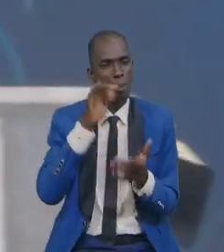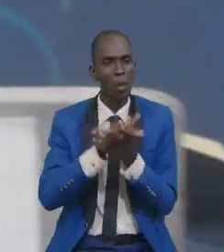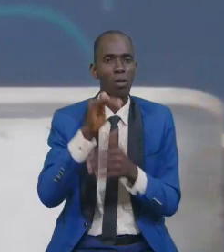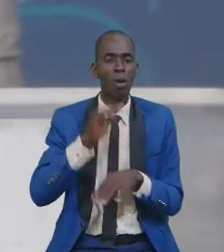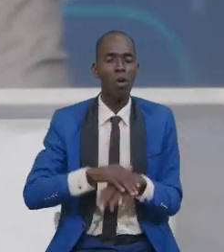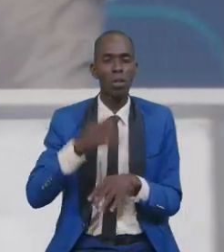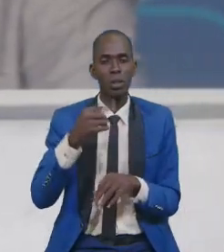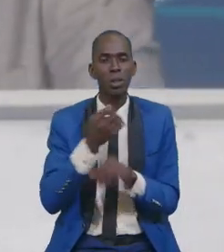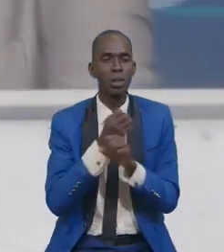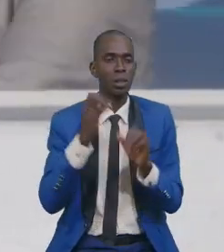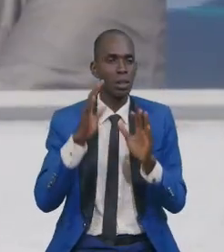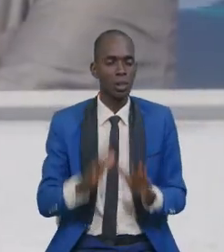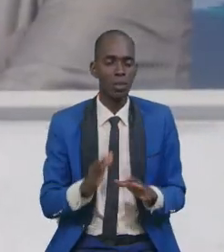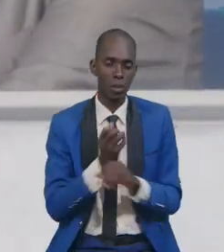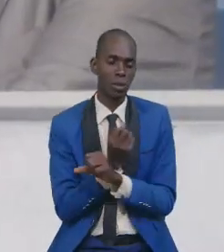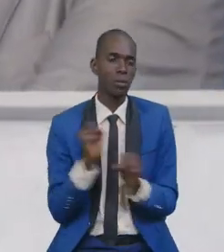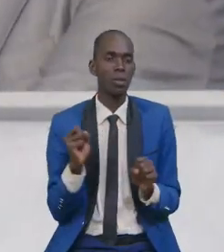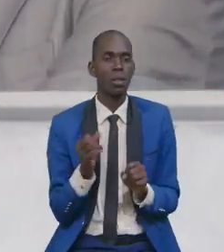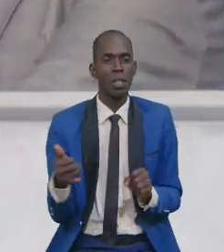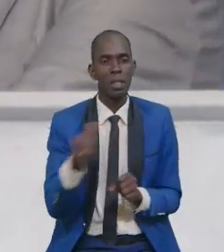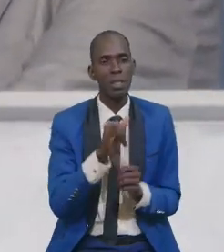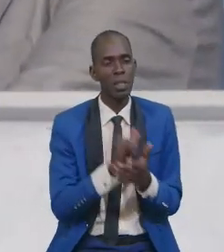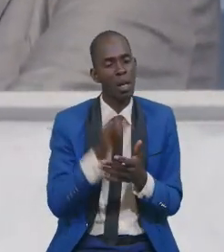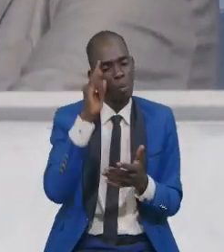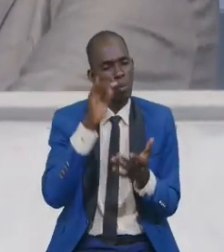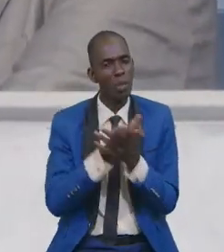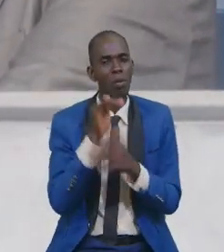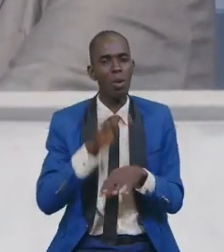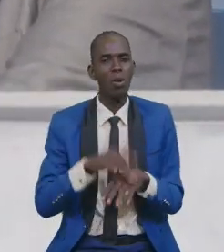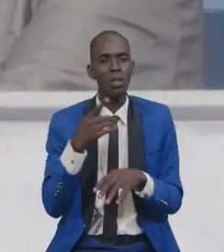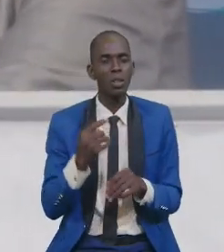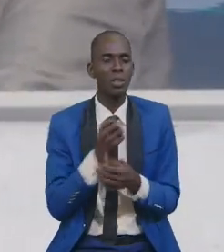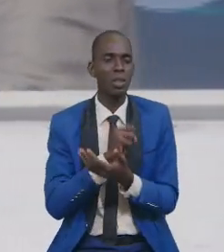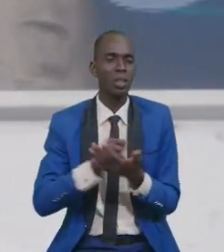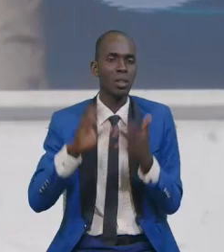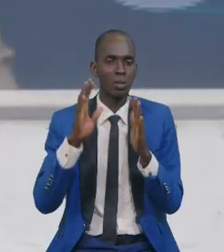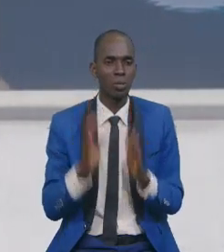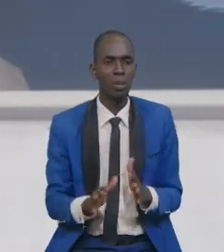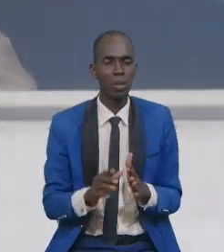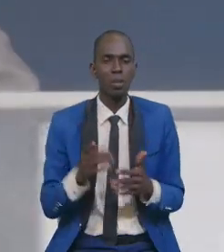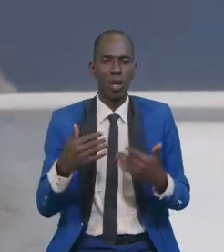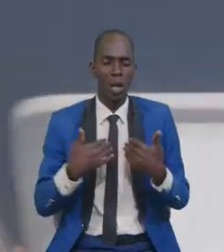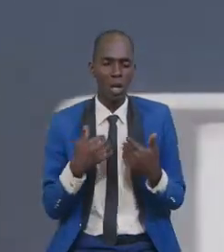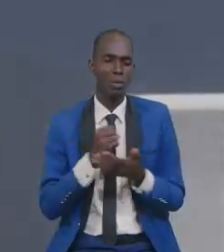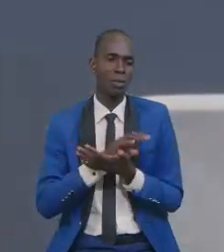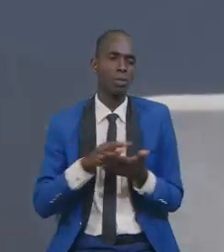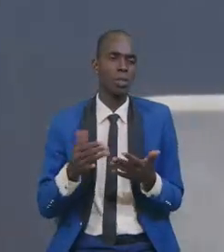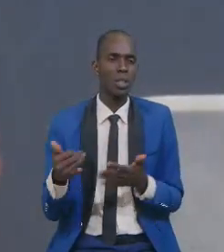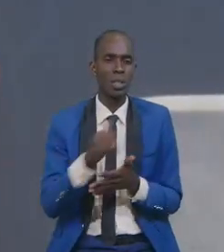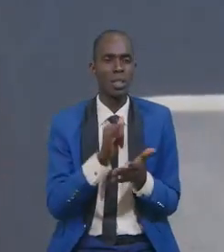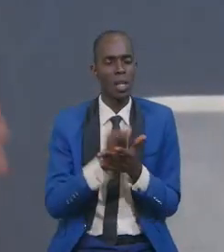Savior, salvation, they that believe on the sanctifier, they have sanctification, they that believe on